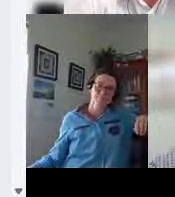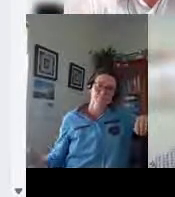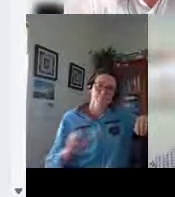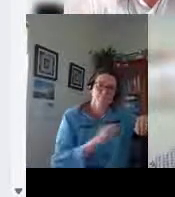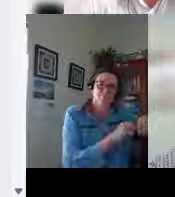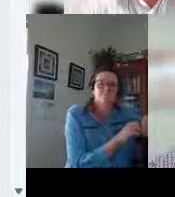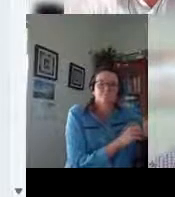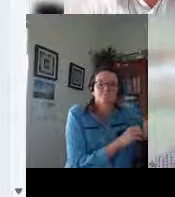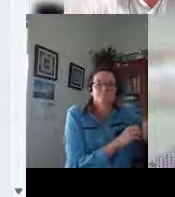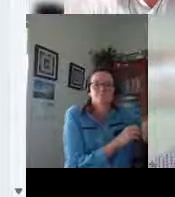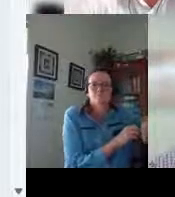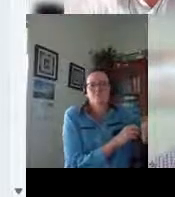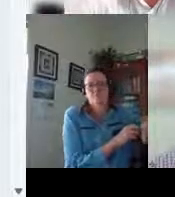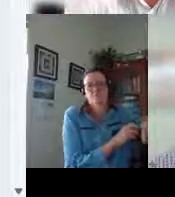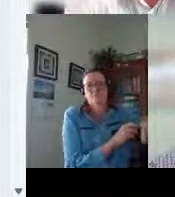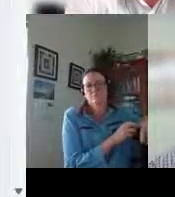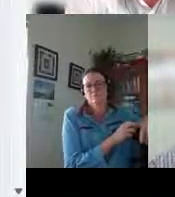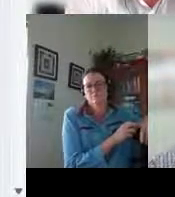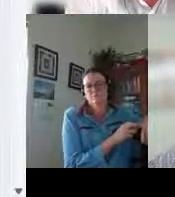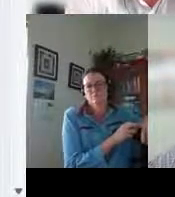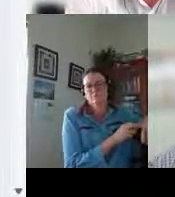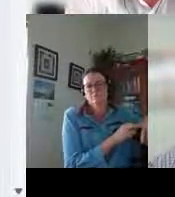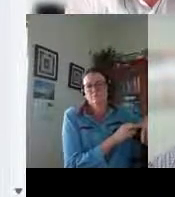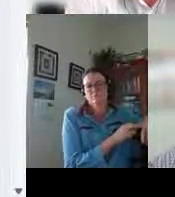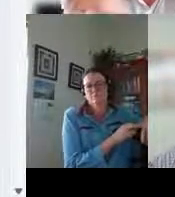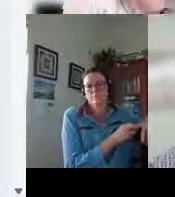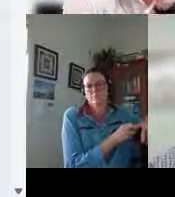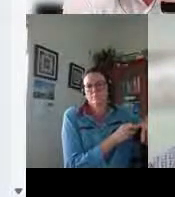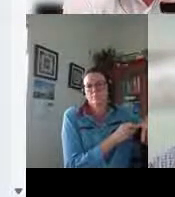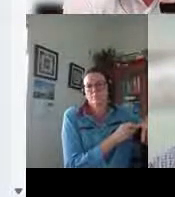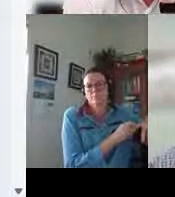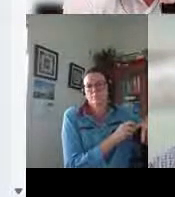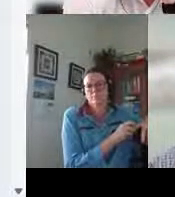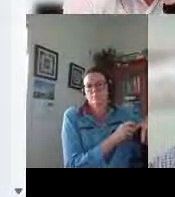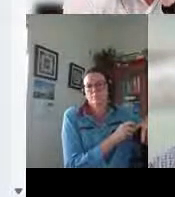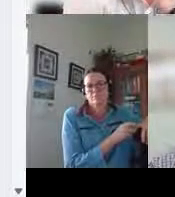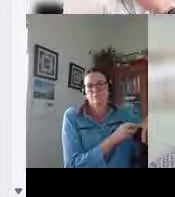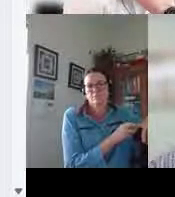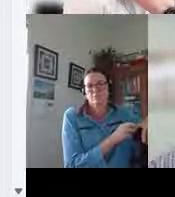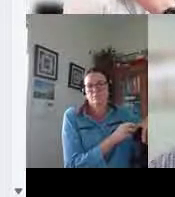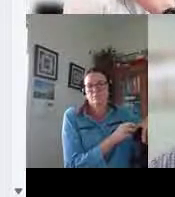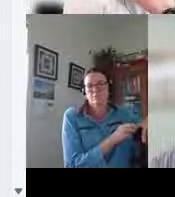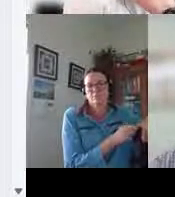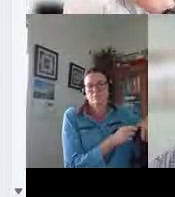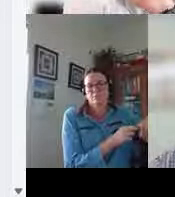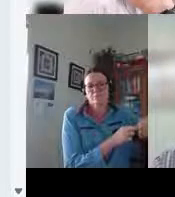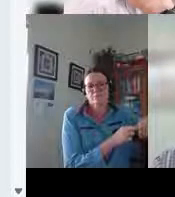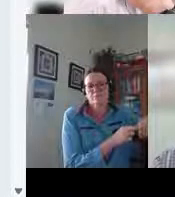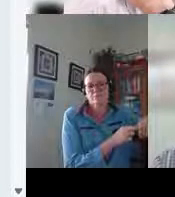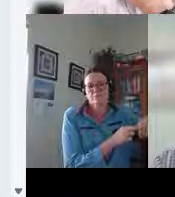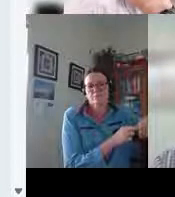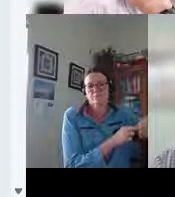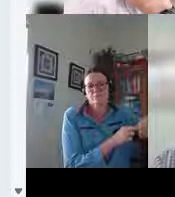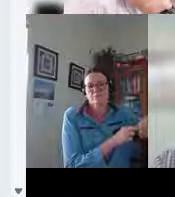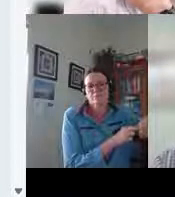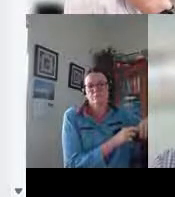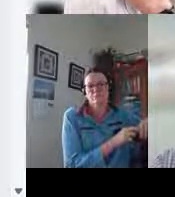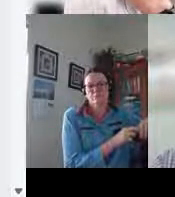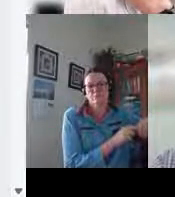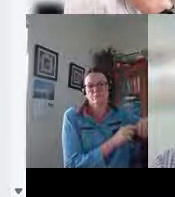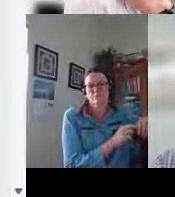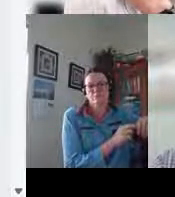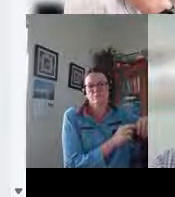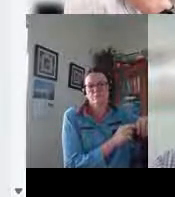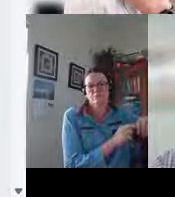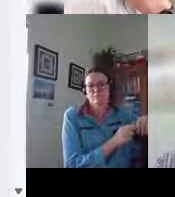can help size what the appropriate grant for the project should be. And then also just providing information to support the guidelines.